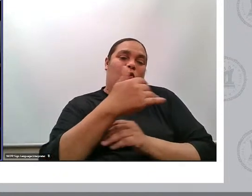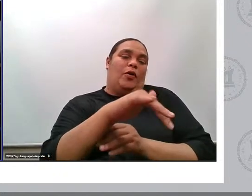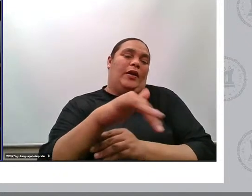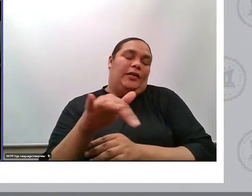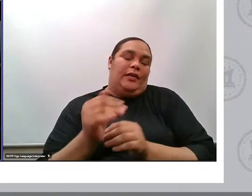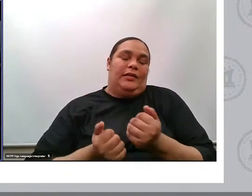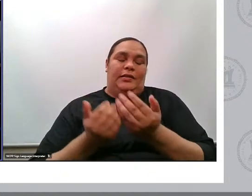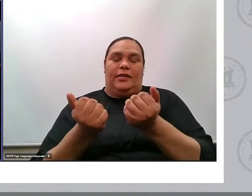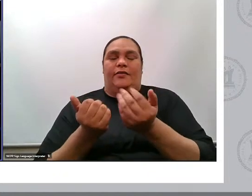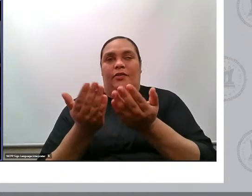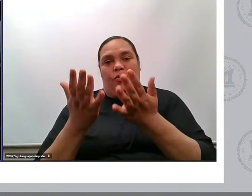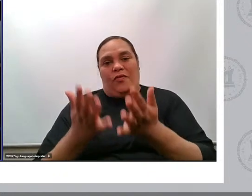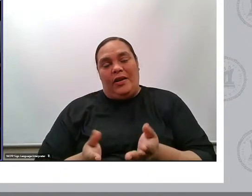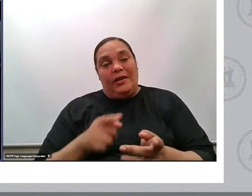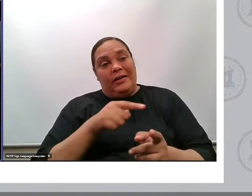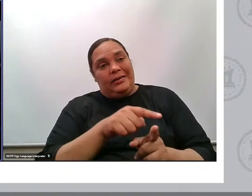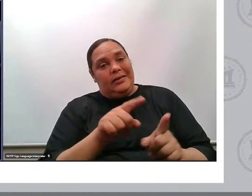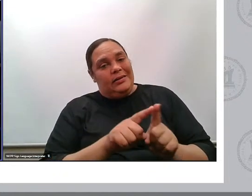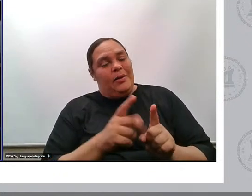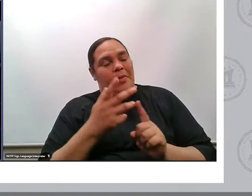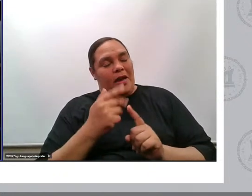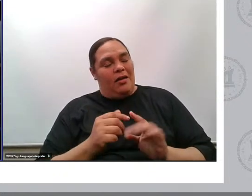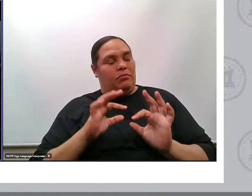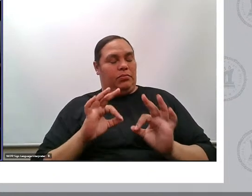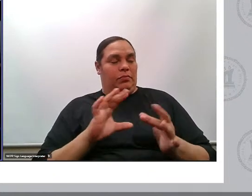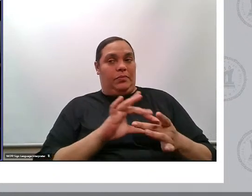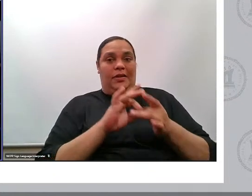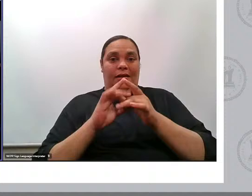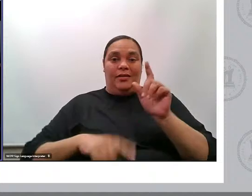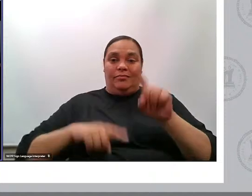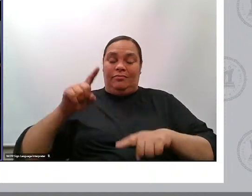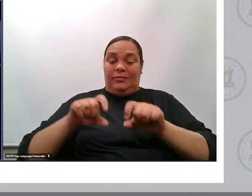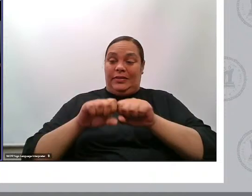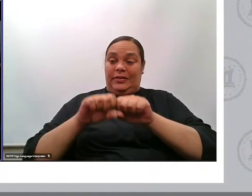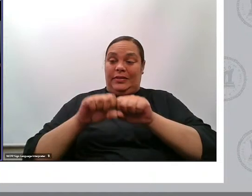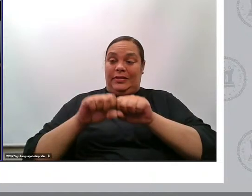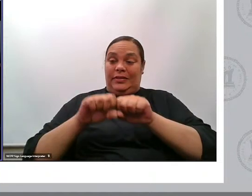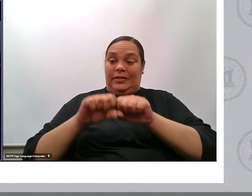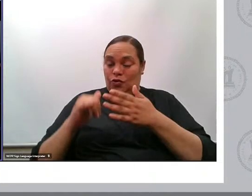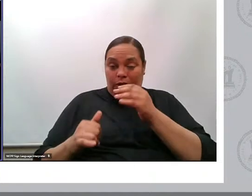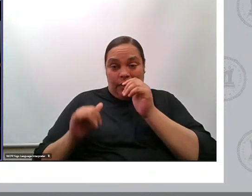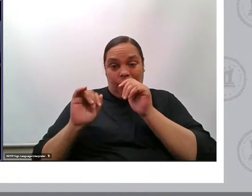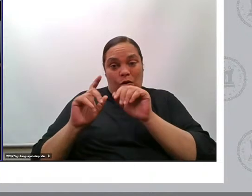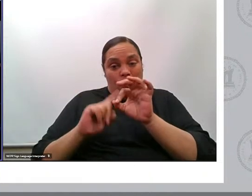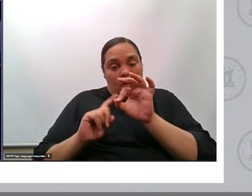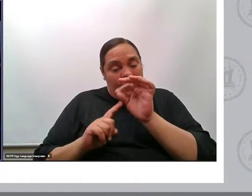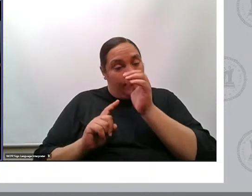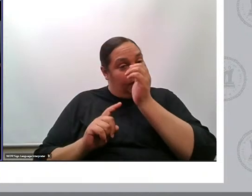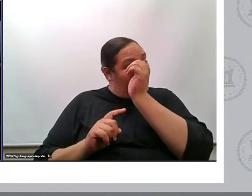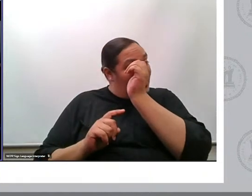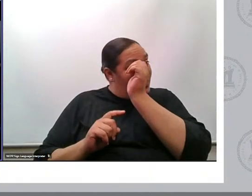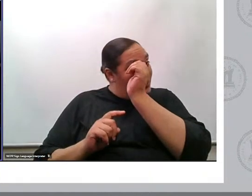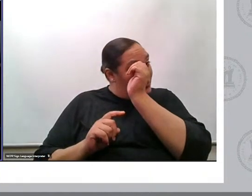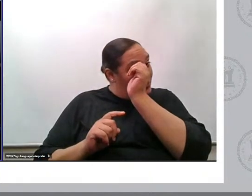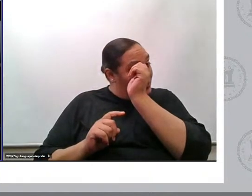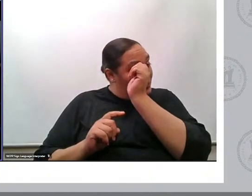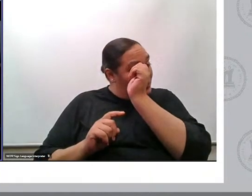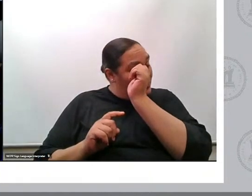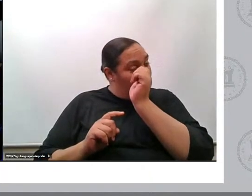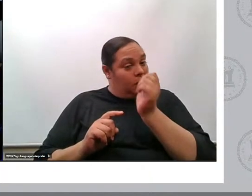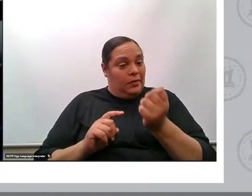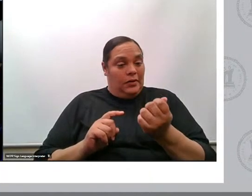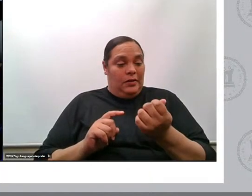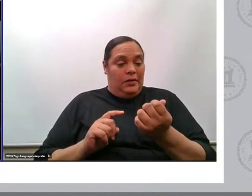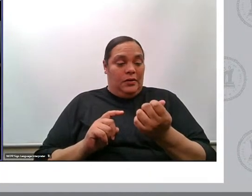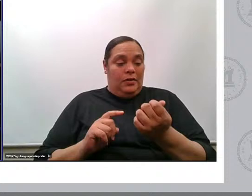service provider who also would have automatic links to various systems to check qualifications, any